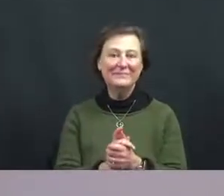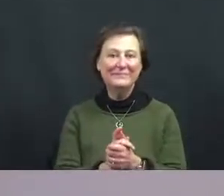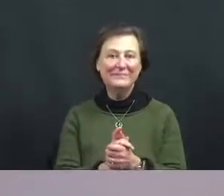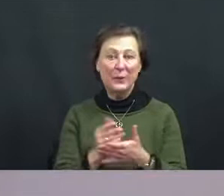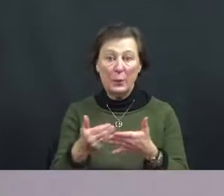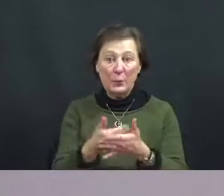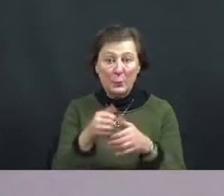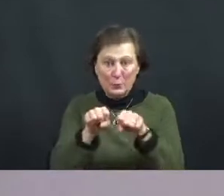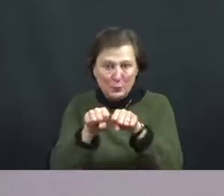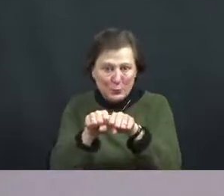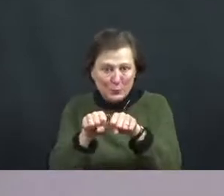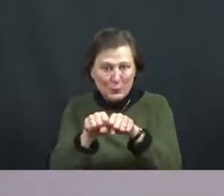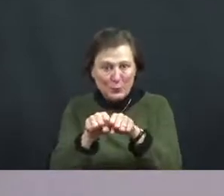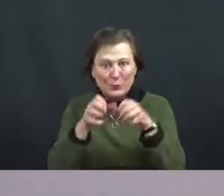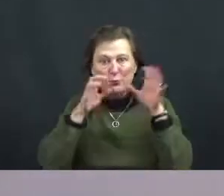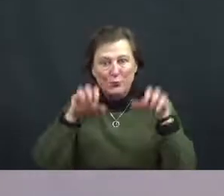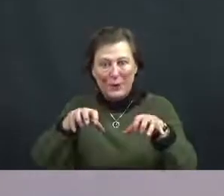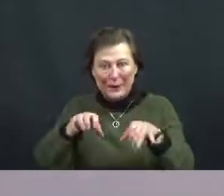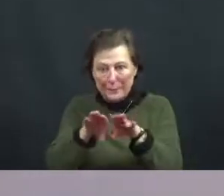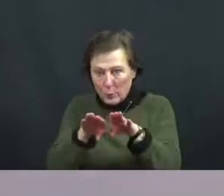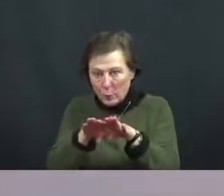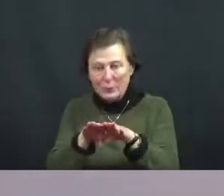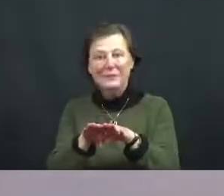new sneakers, rain boots.